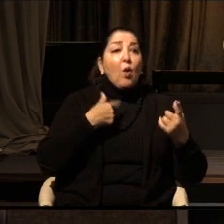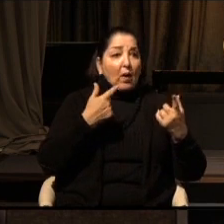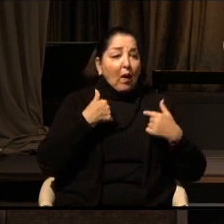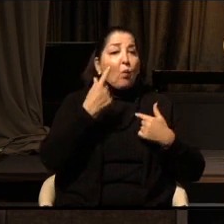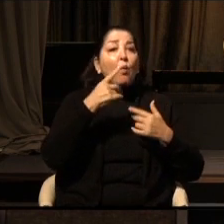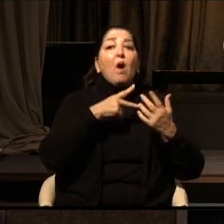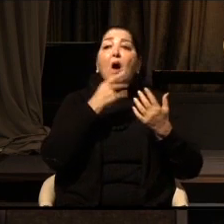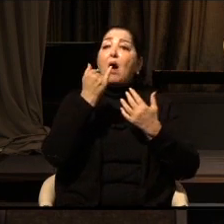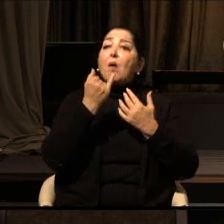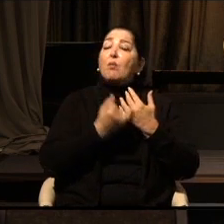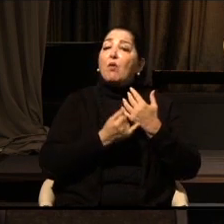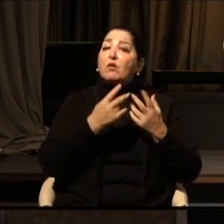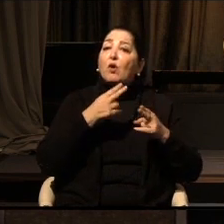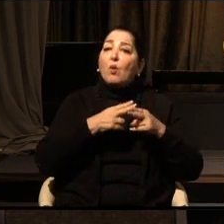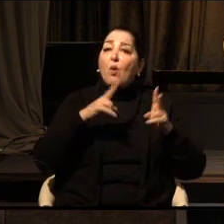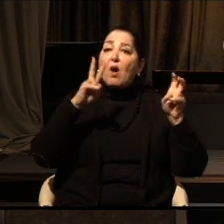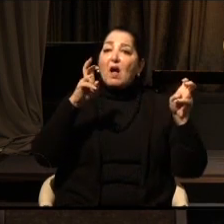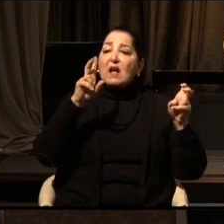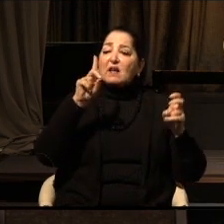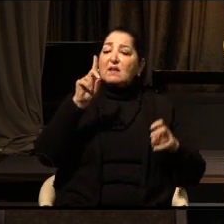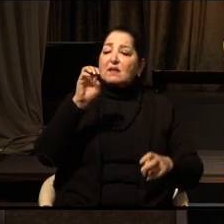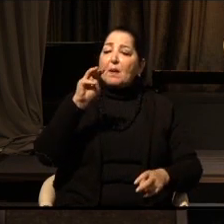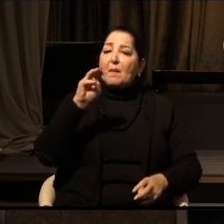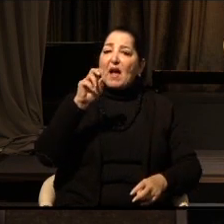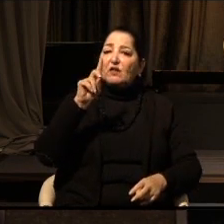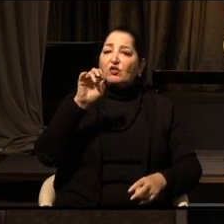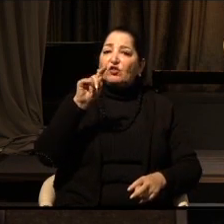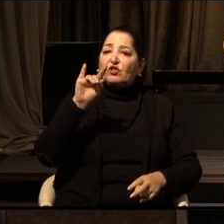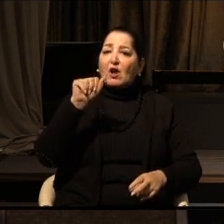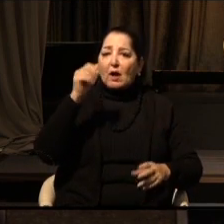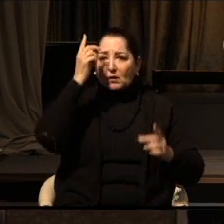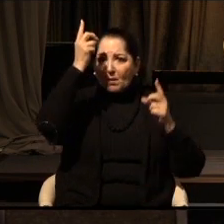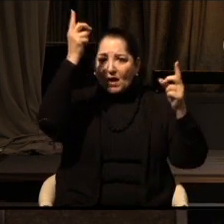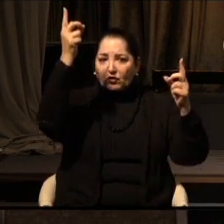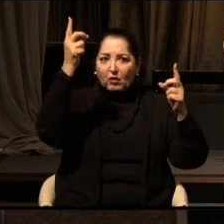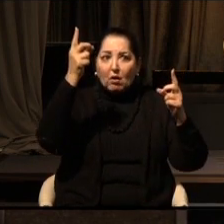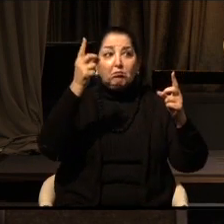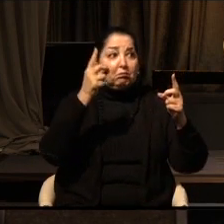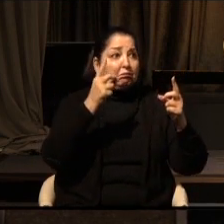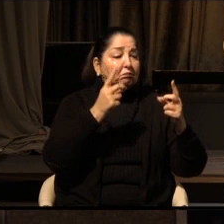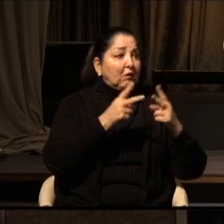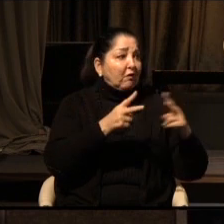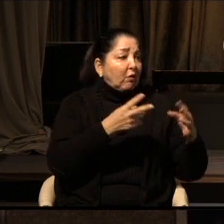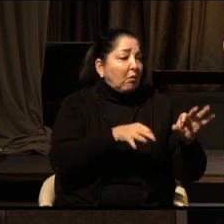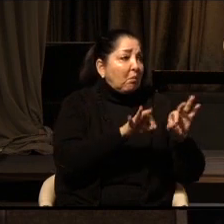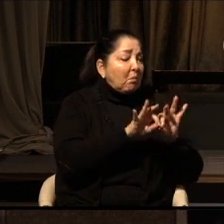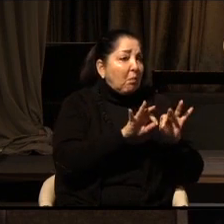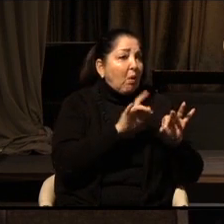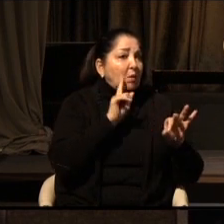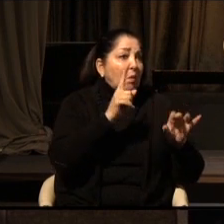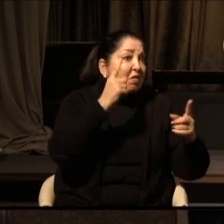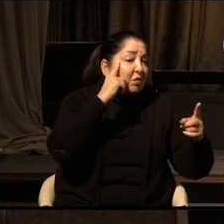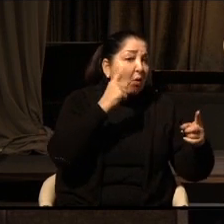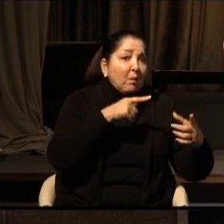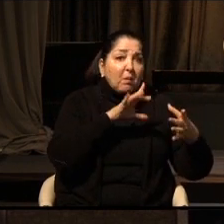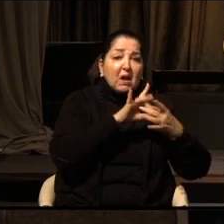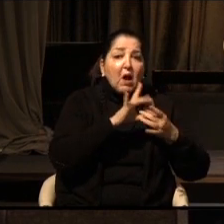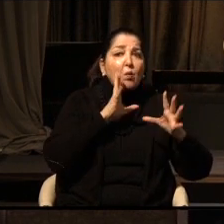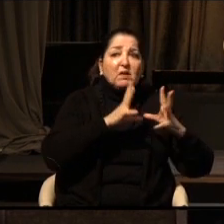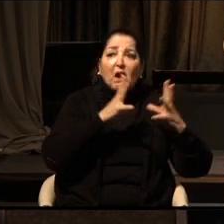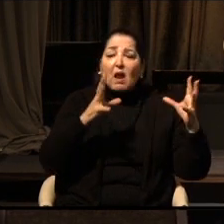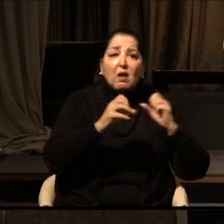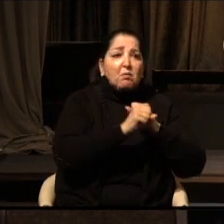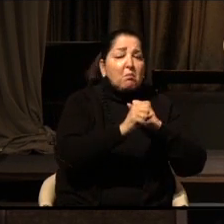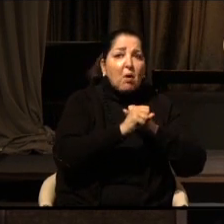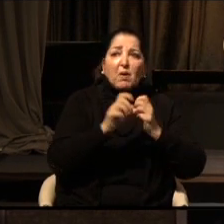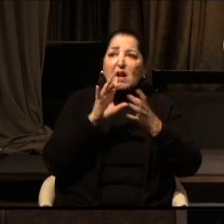Winona. Despite several community partnerships, curriculum connections at the university, and a lot of marketing, it was one